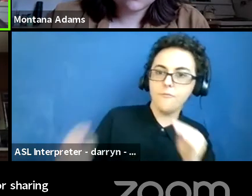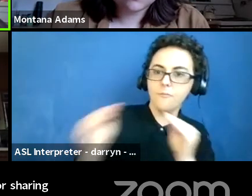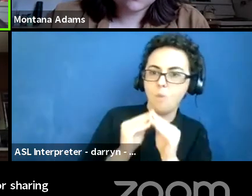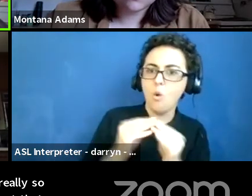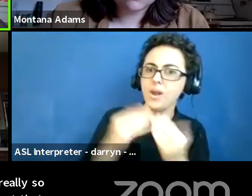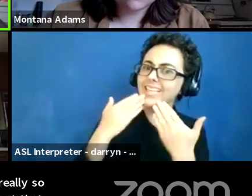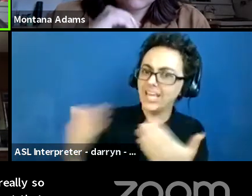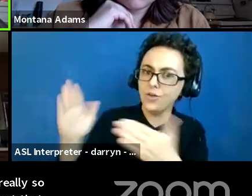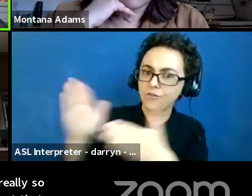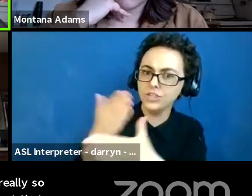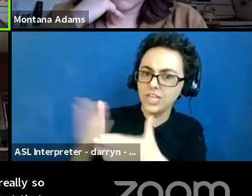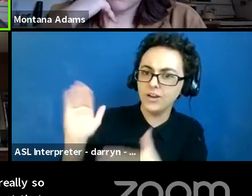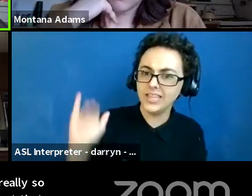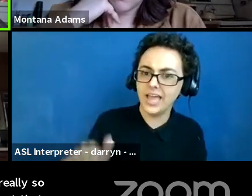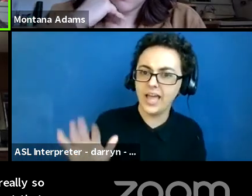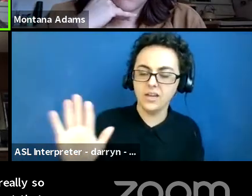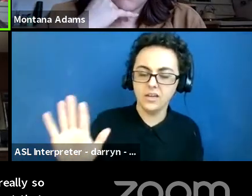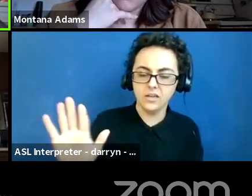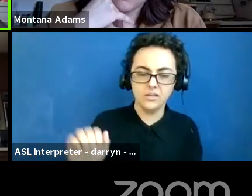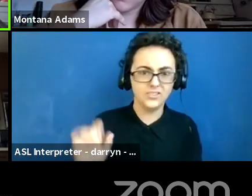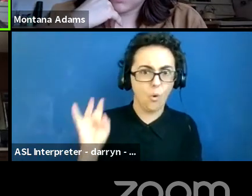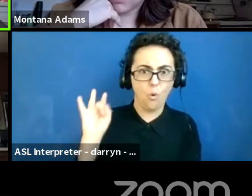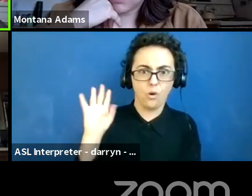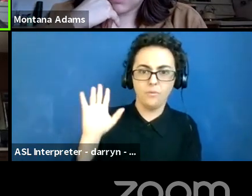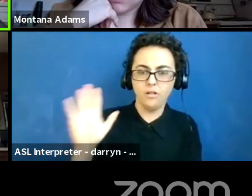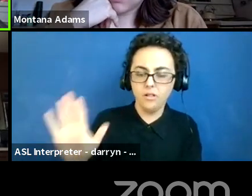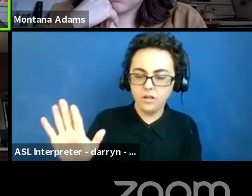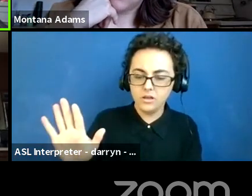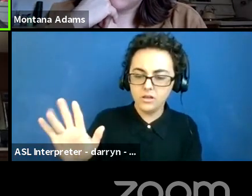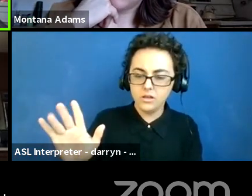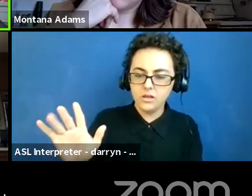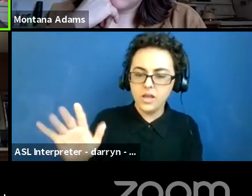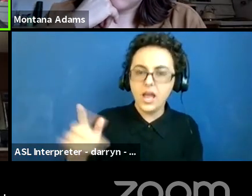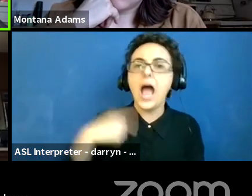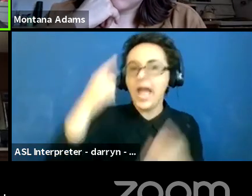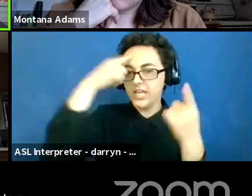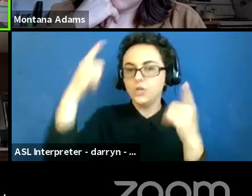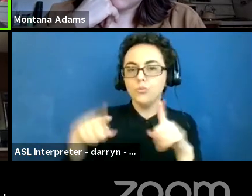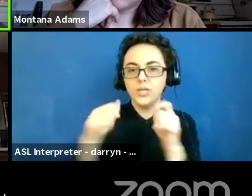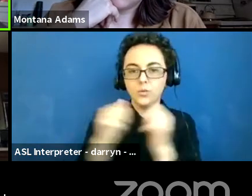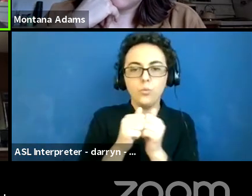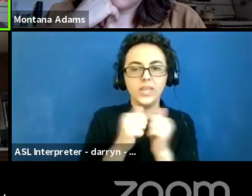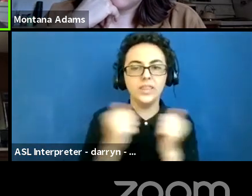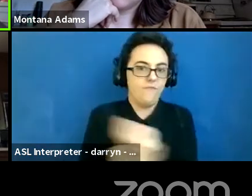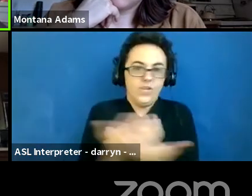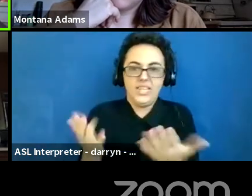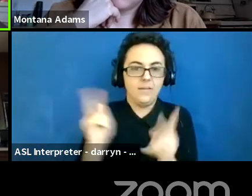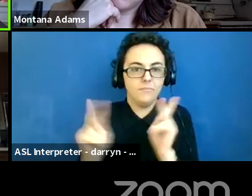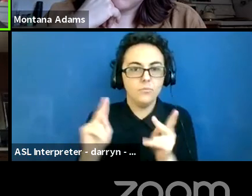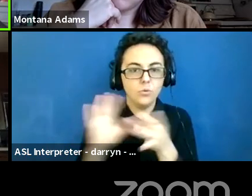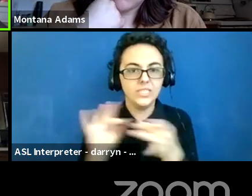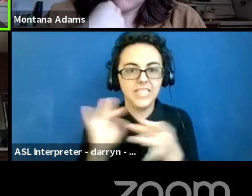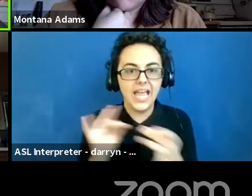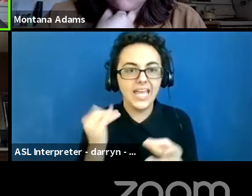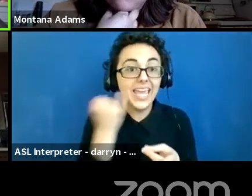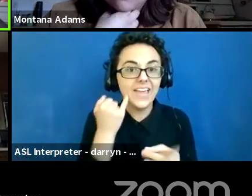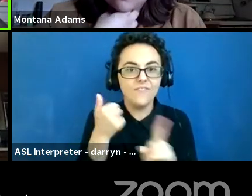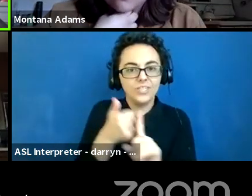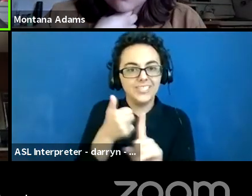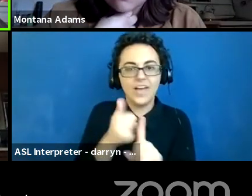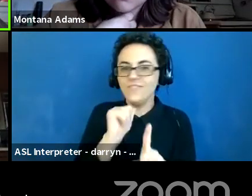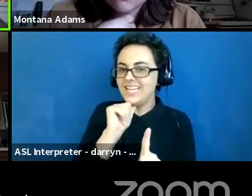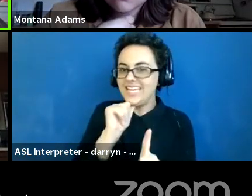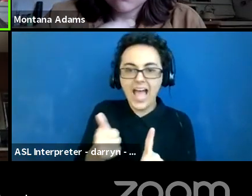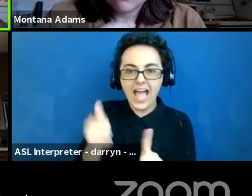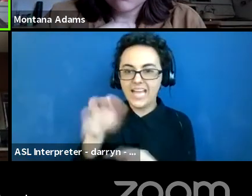I agree with everything that's been said here. It's like, if you're not Native, like, you're just not, why would you want to claim